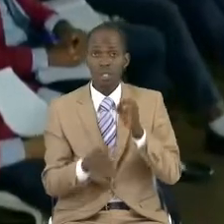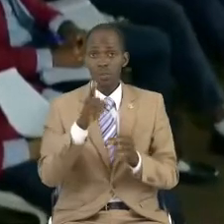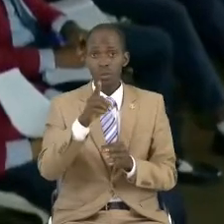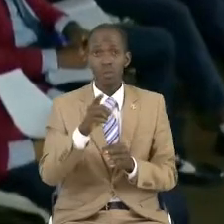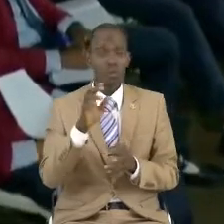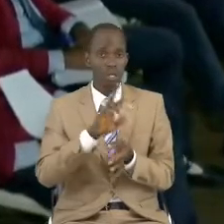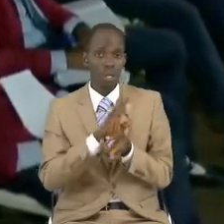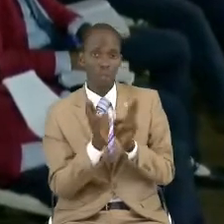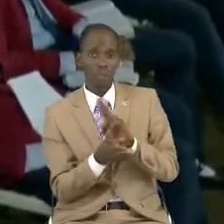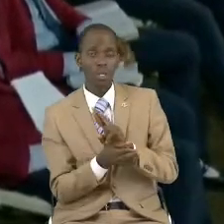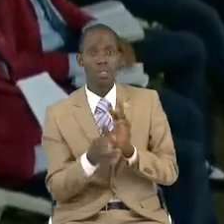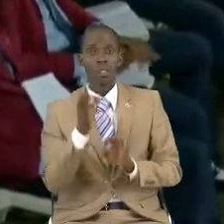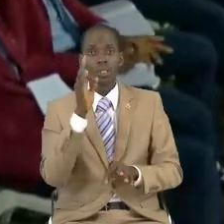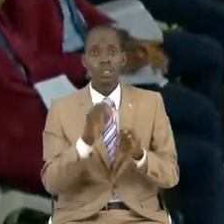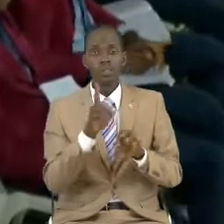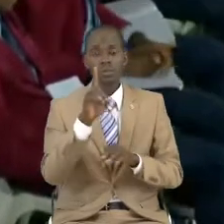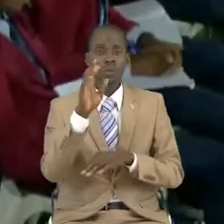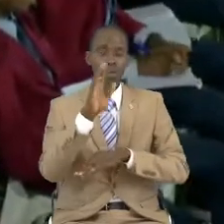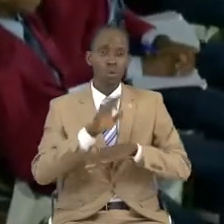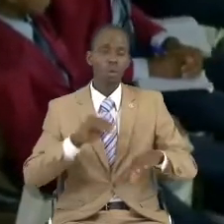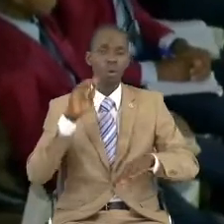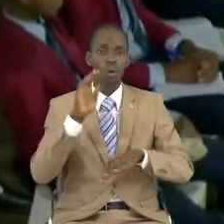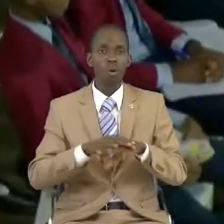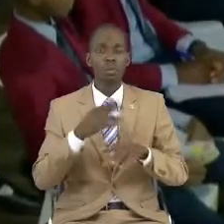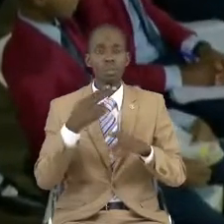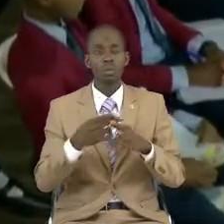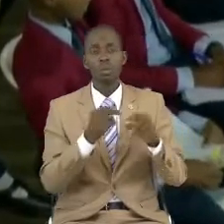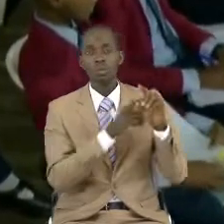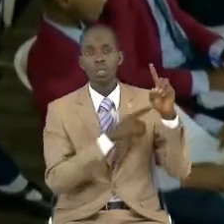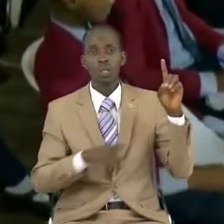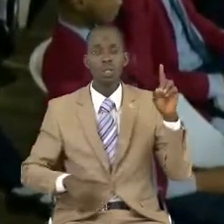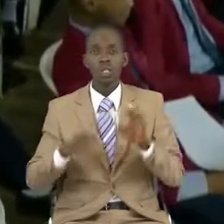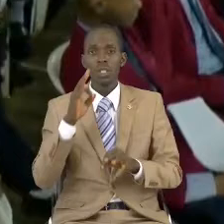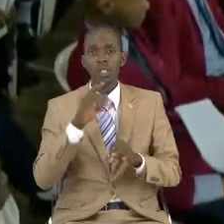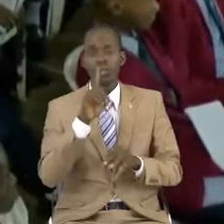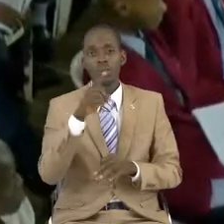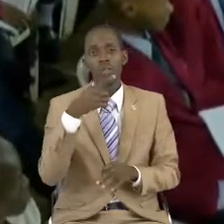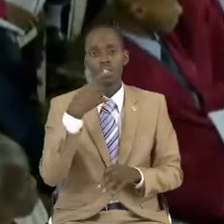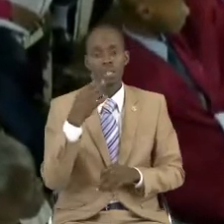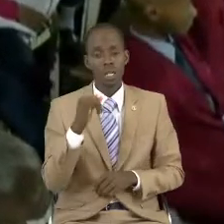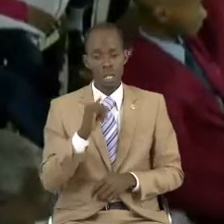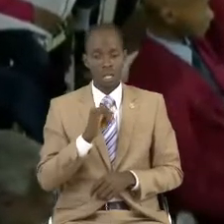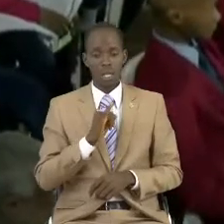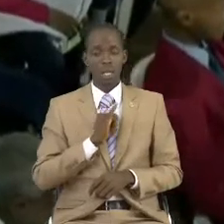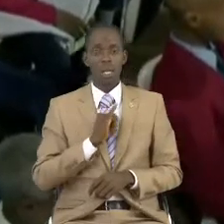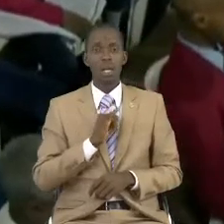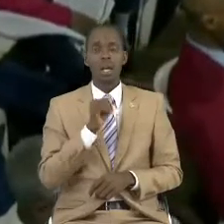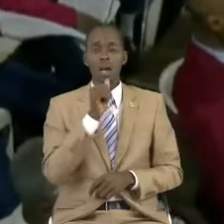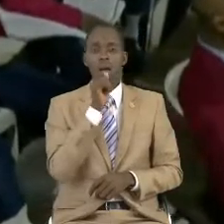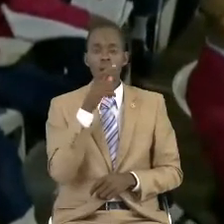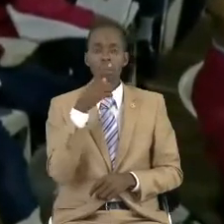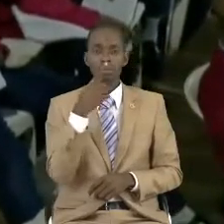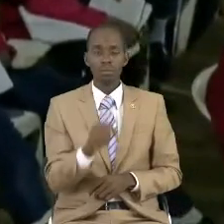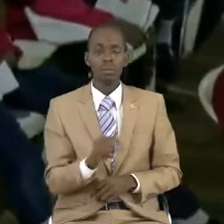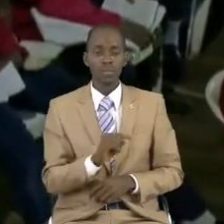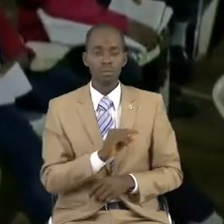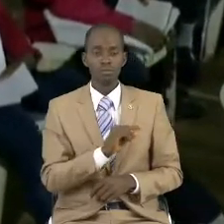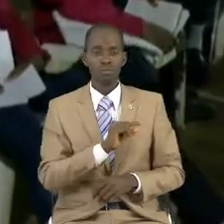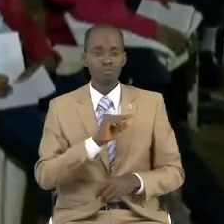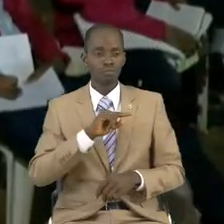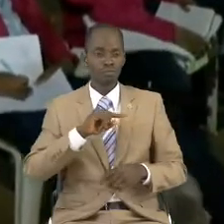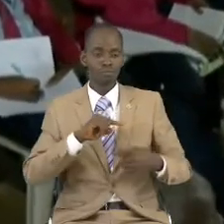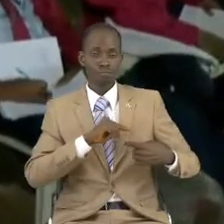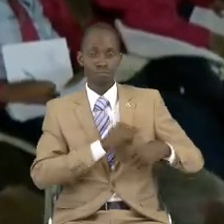you call upon the lord if you say lord i am the guilty one and i want your